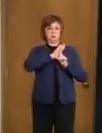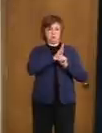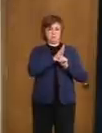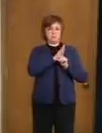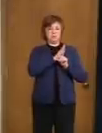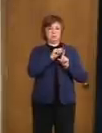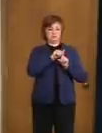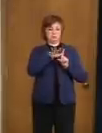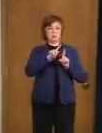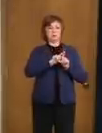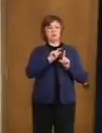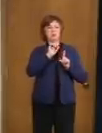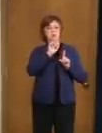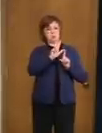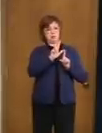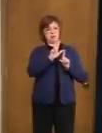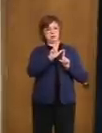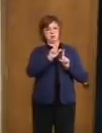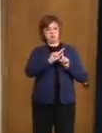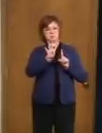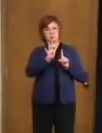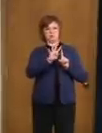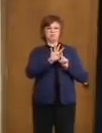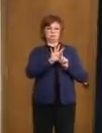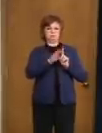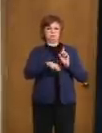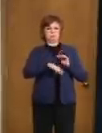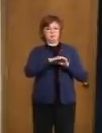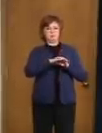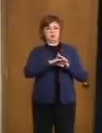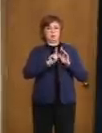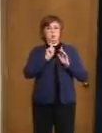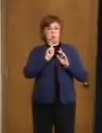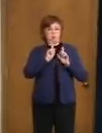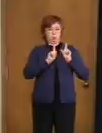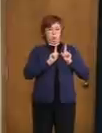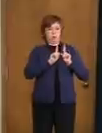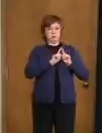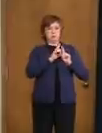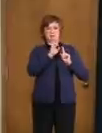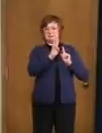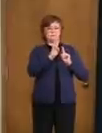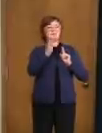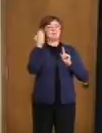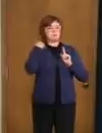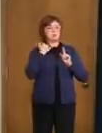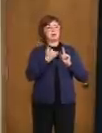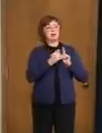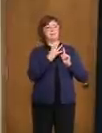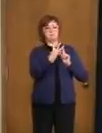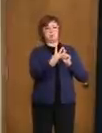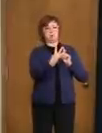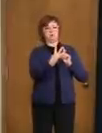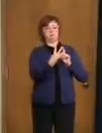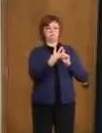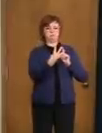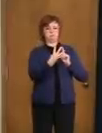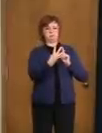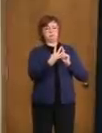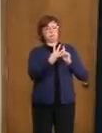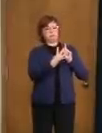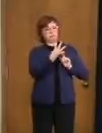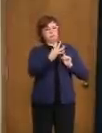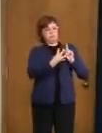our contacts have not gone through the roof. So I think, we have been, for the most part, on the right track. There's been some lack of compliance resulting in a